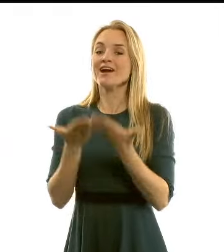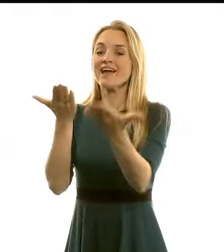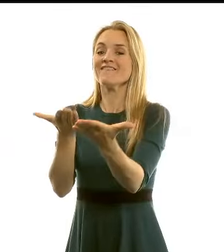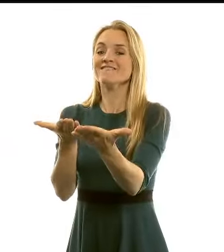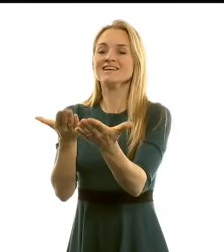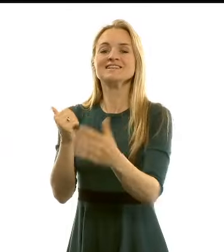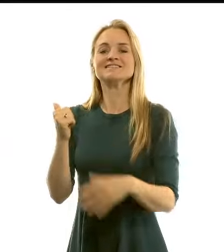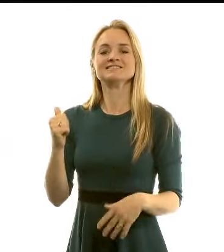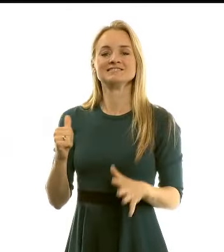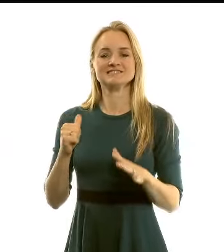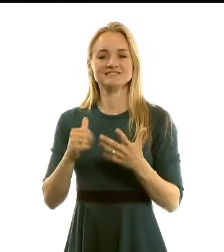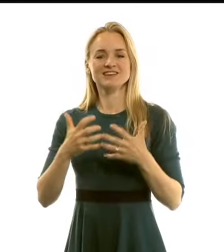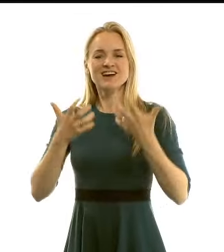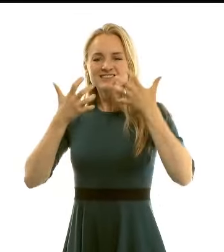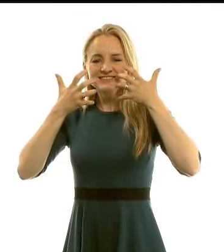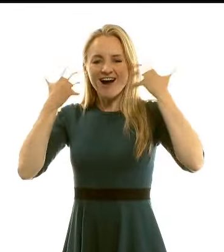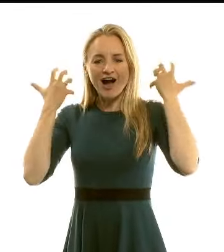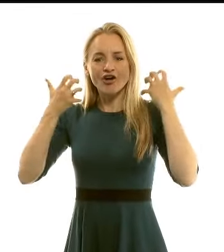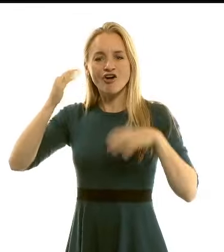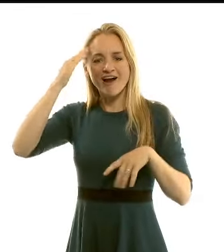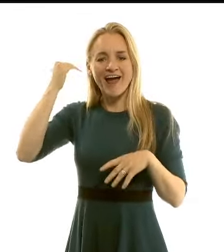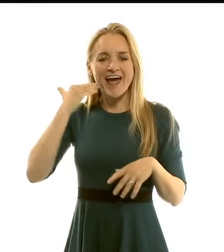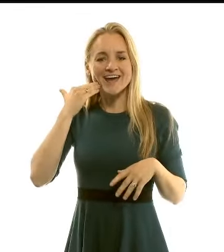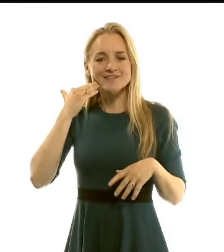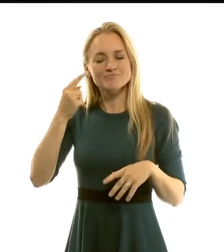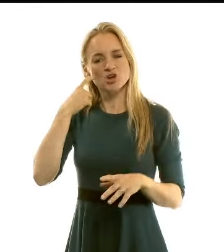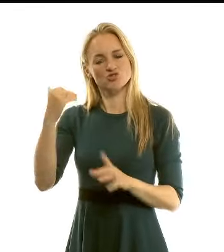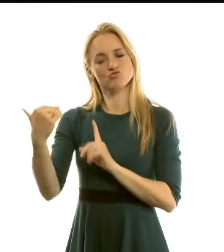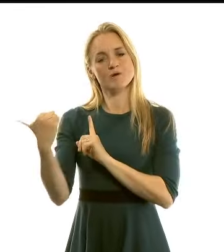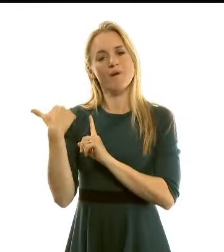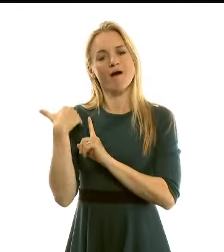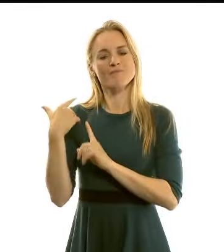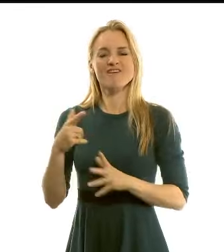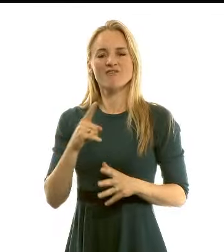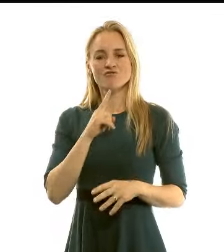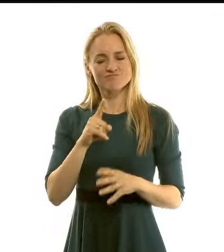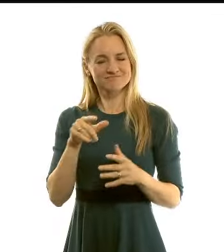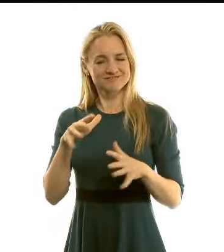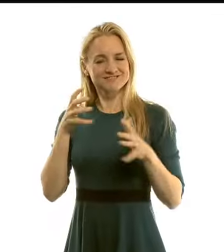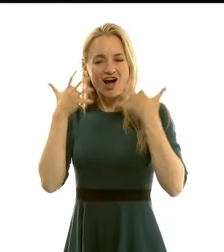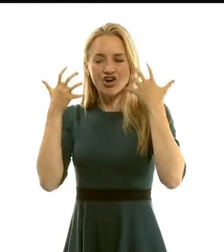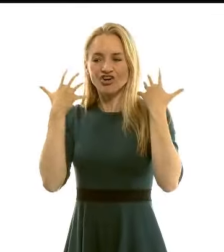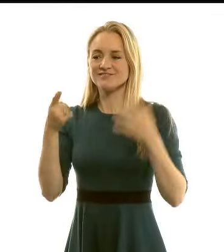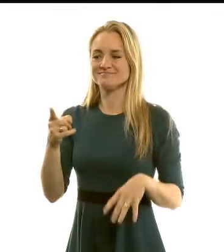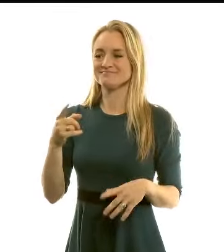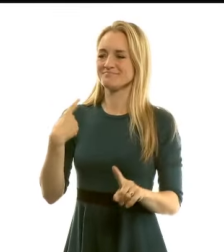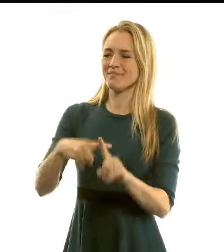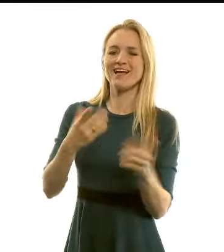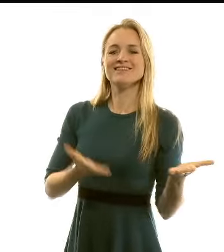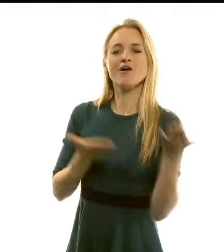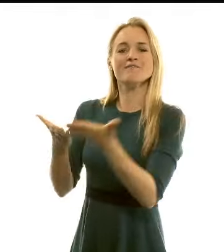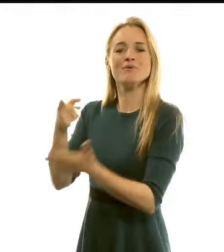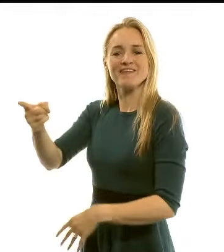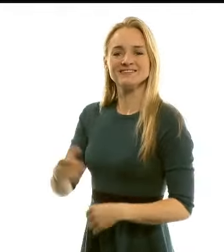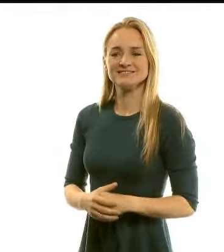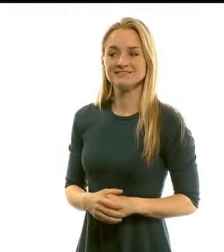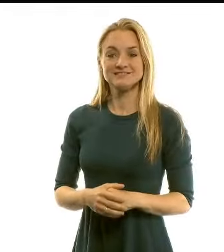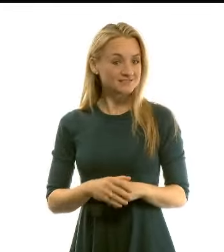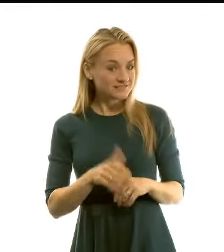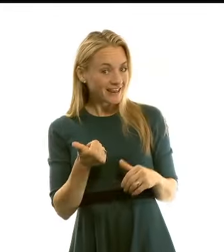is so lovely. Thank you for that. Well, Yeah. great work to you both. I'd like to give you the button. I'll take that. Anything else? And you can have